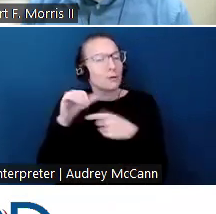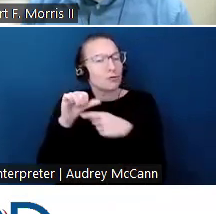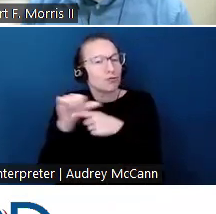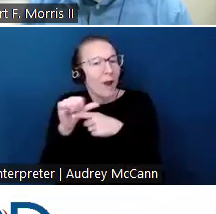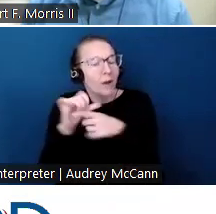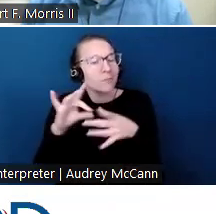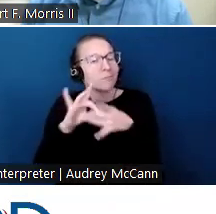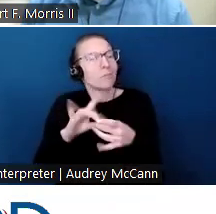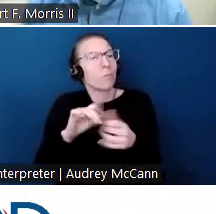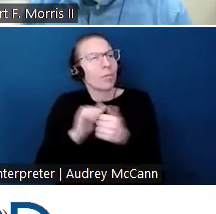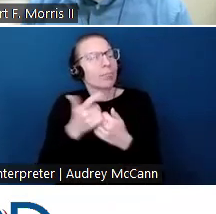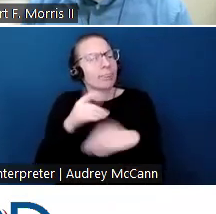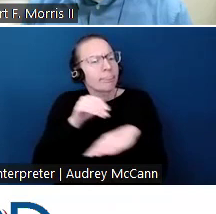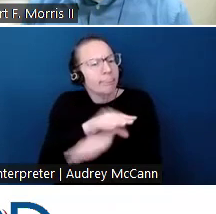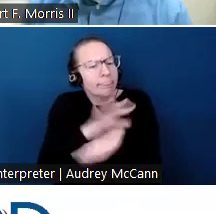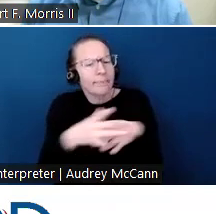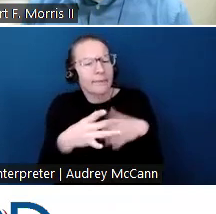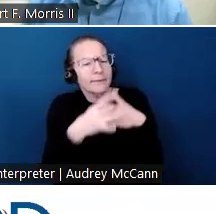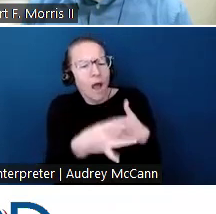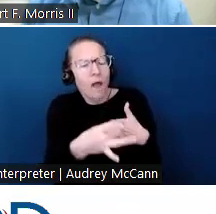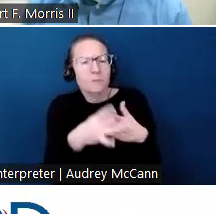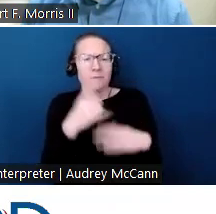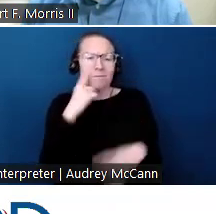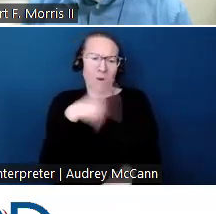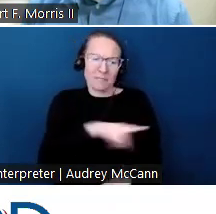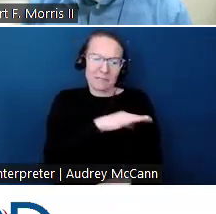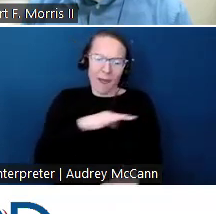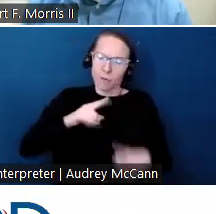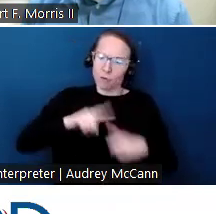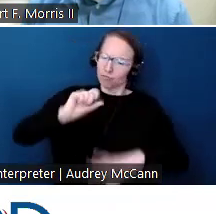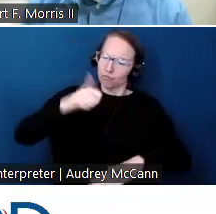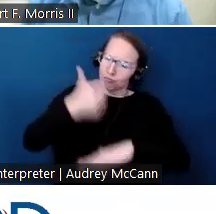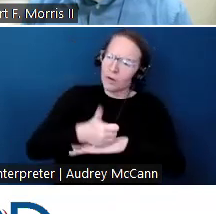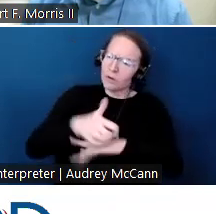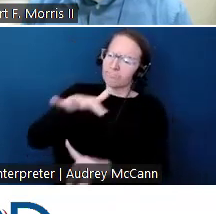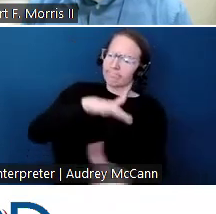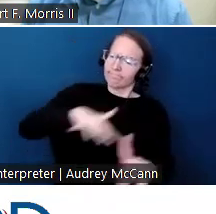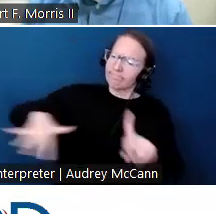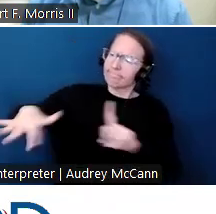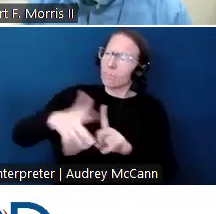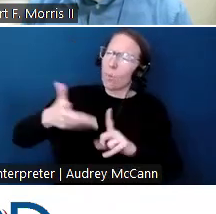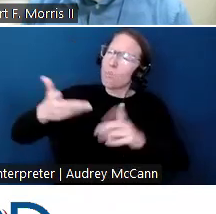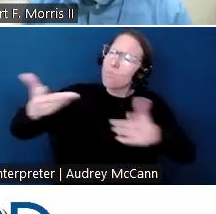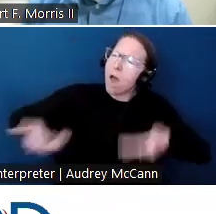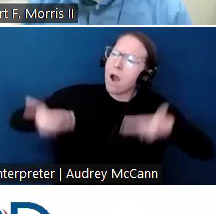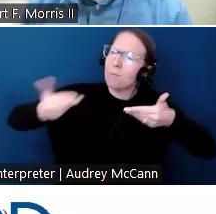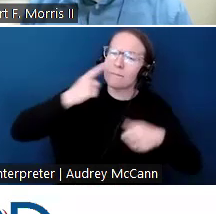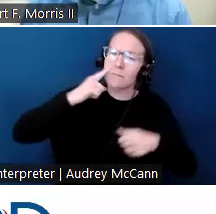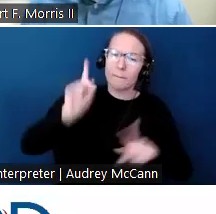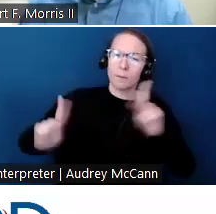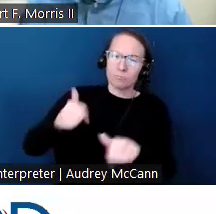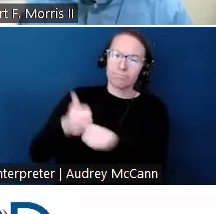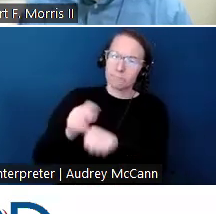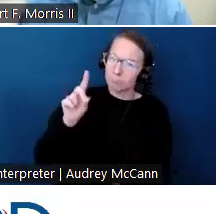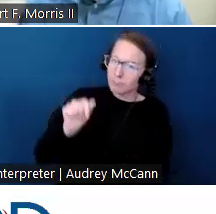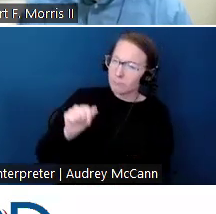providing guidance to staff on how to create a welcoming environment for people with disabilities. I don't know if anyone wants to